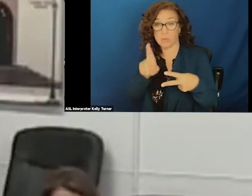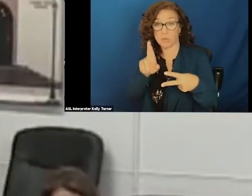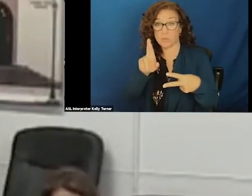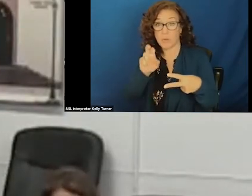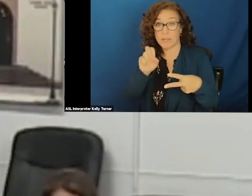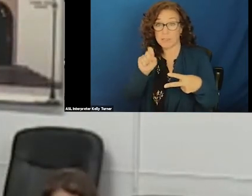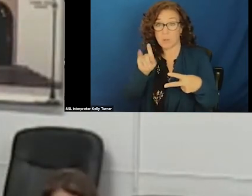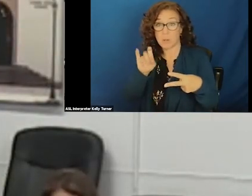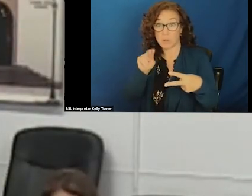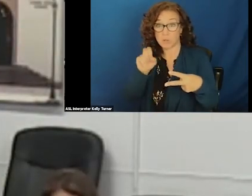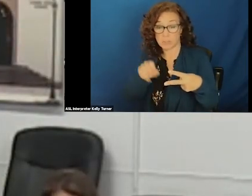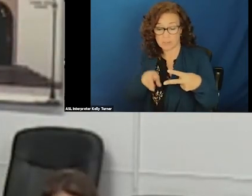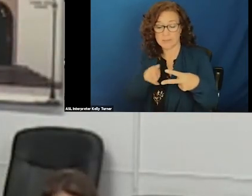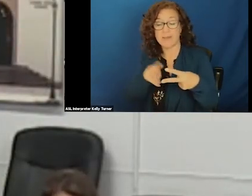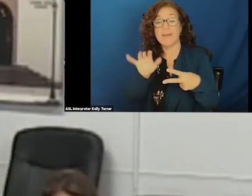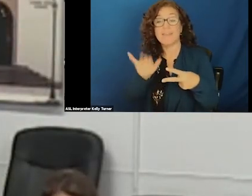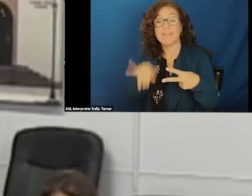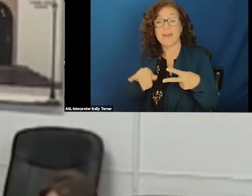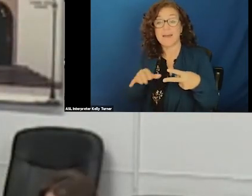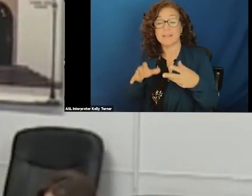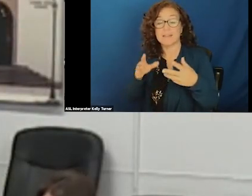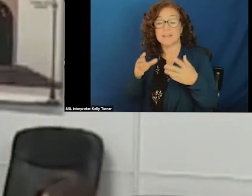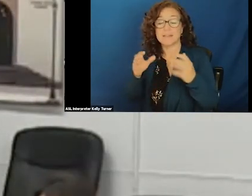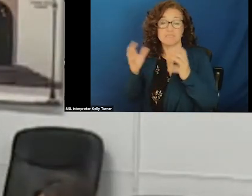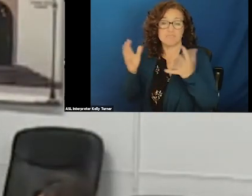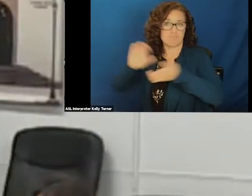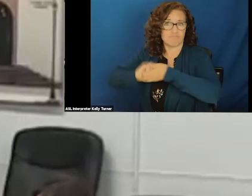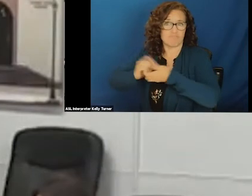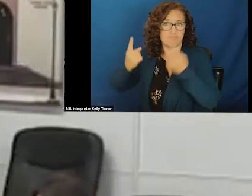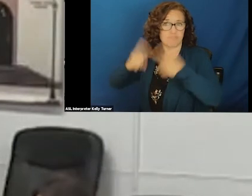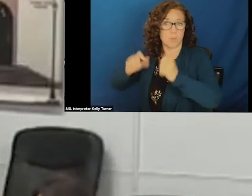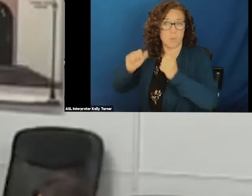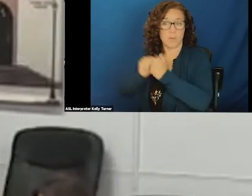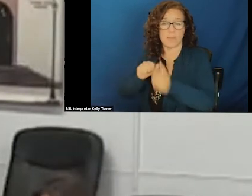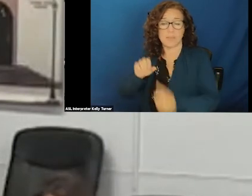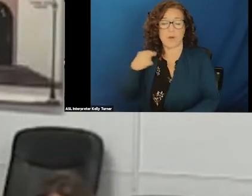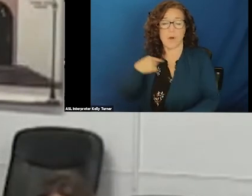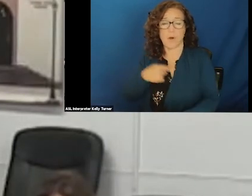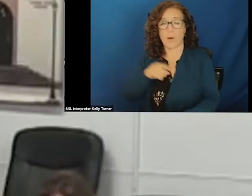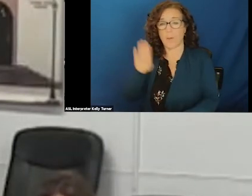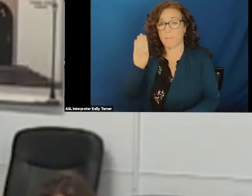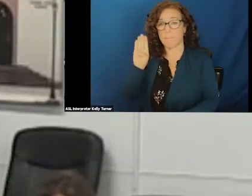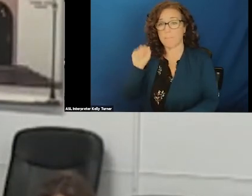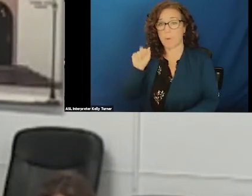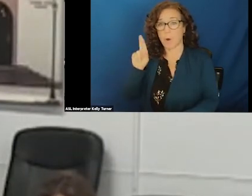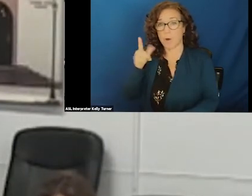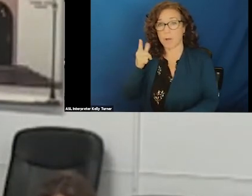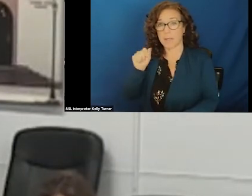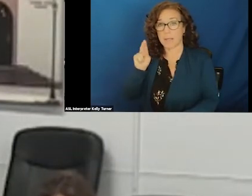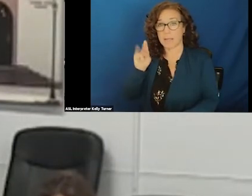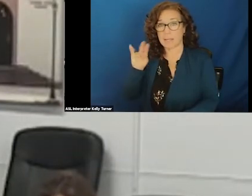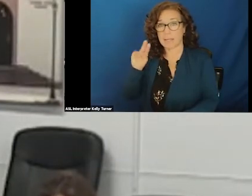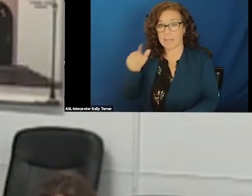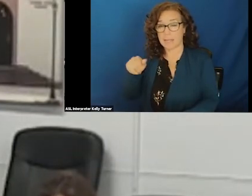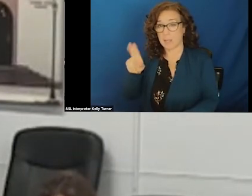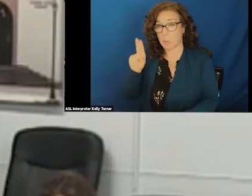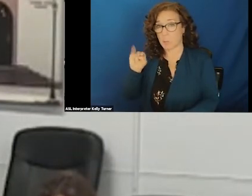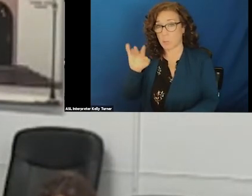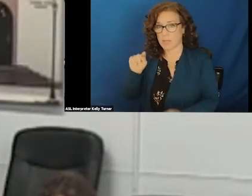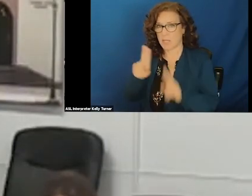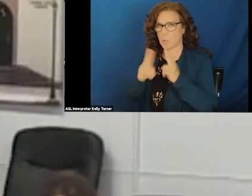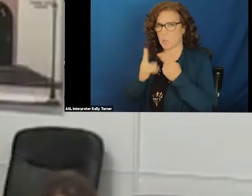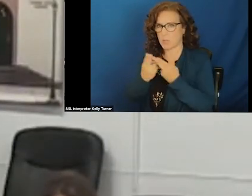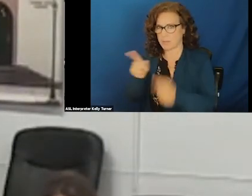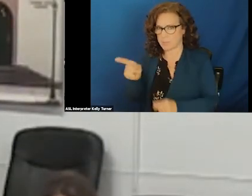this and put it forward. And I will say that those opportunities are important ones to recognize the specific positions within